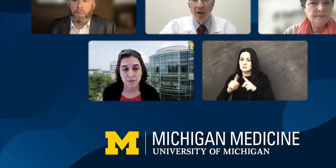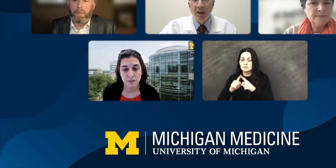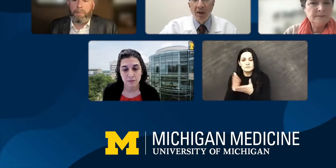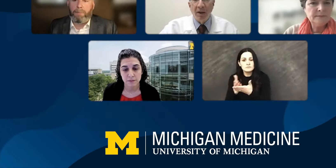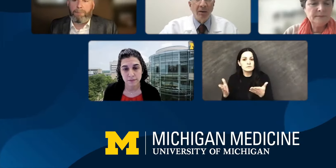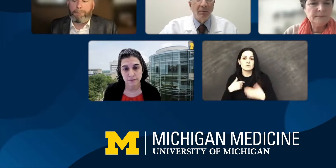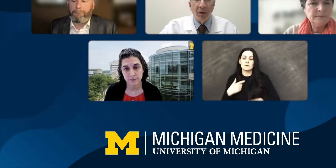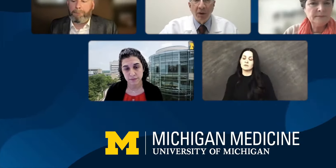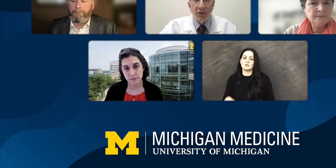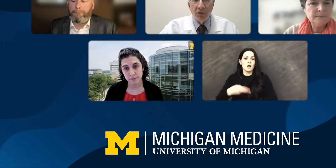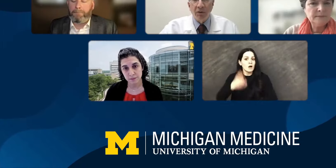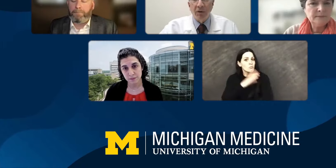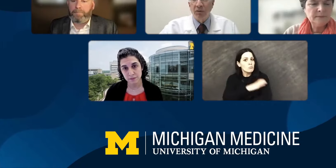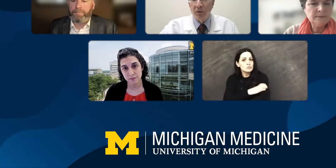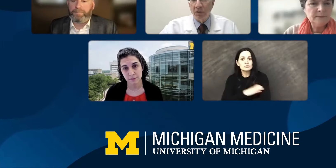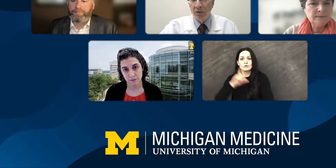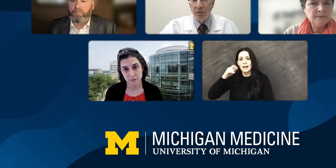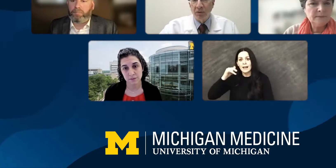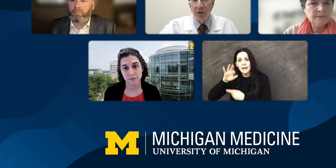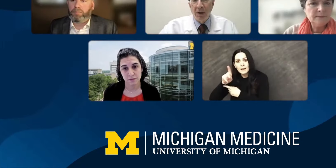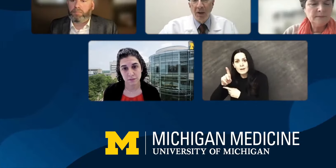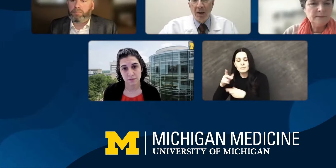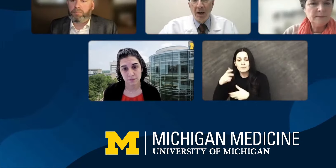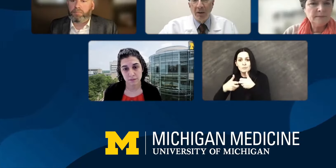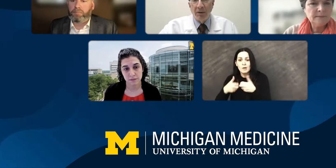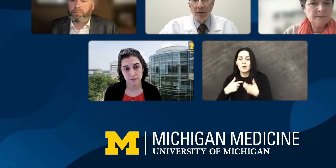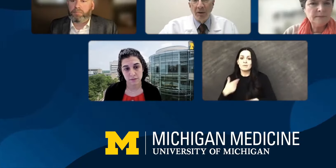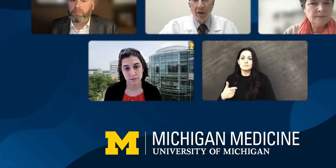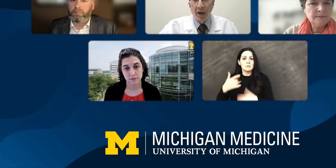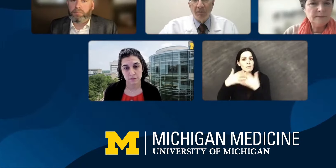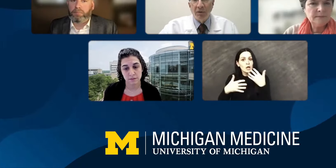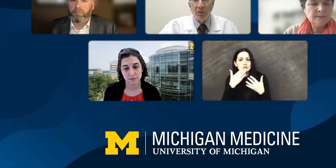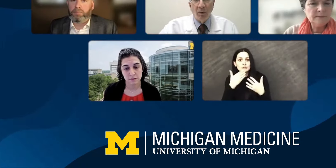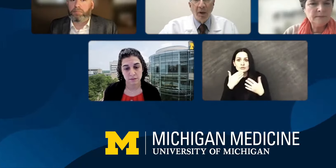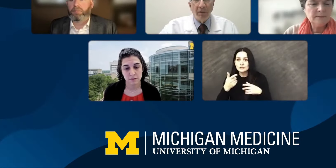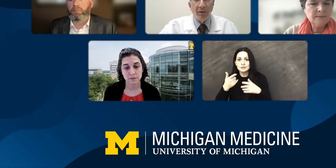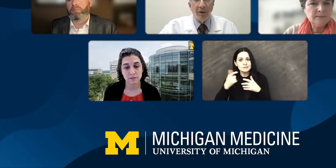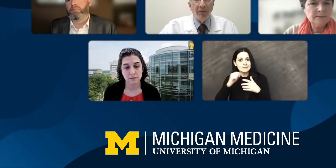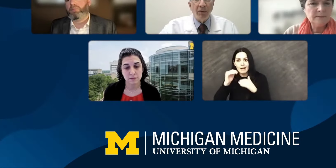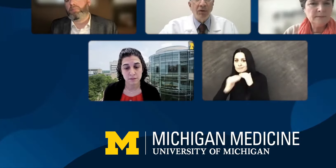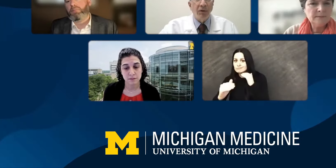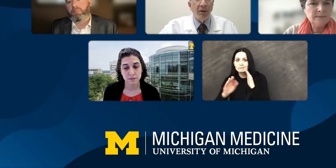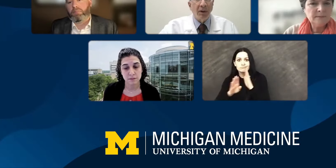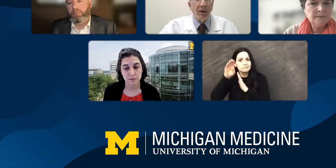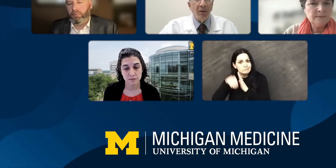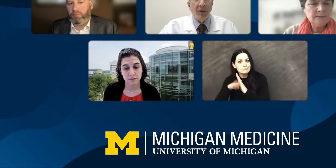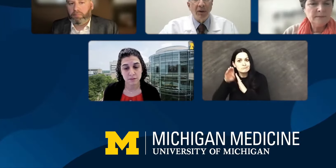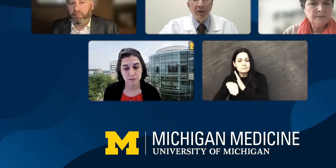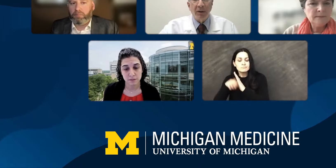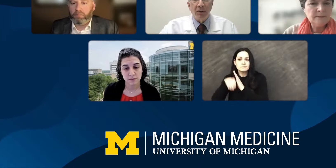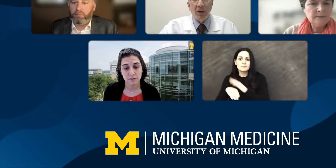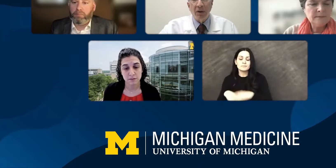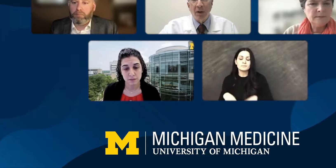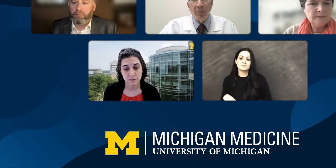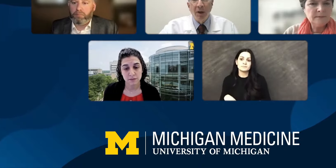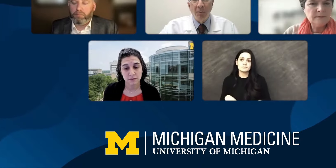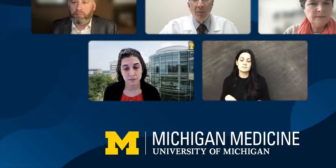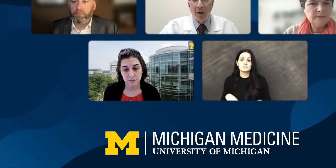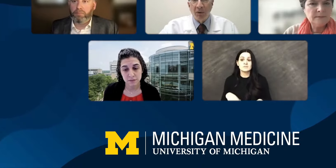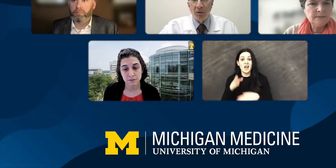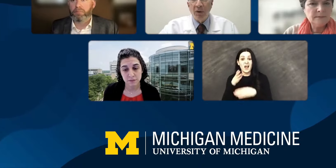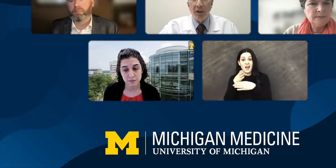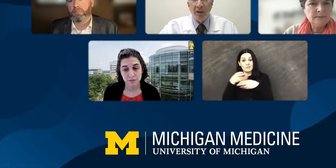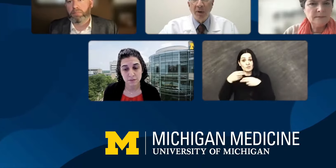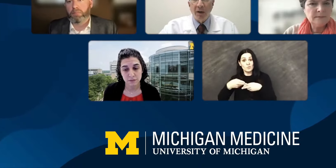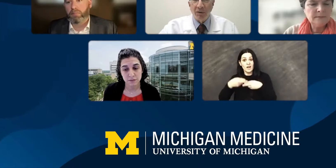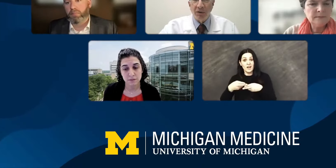issues, blood sugar control issues, and the average weight of the average American has gone up by